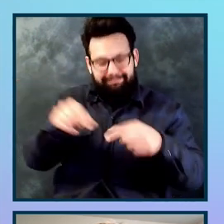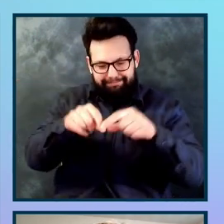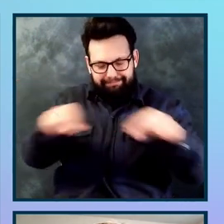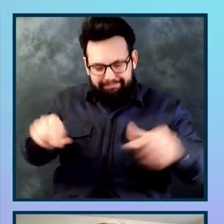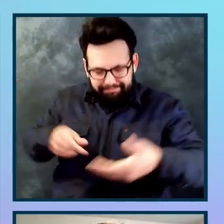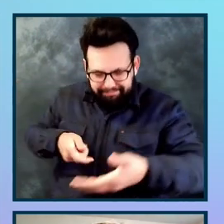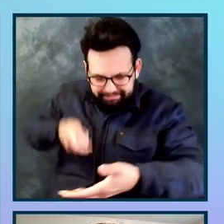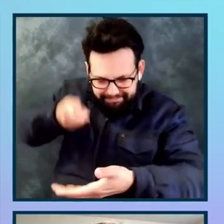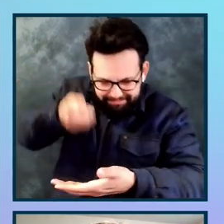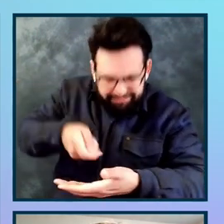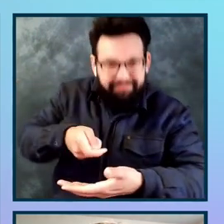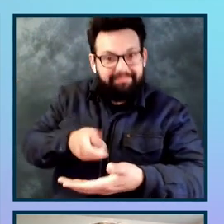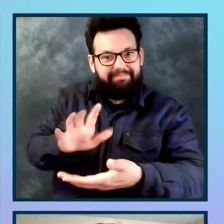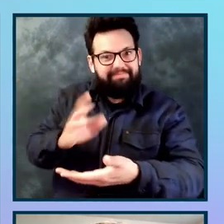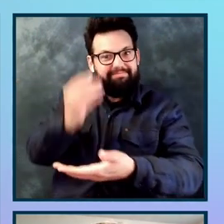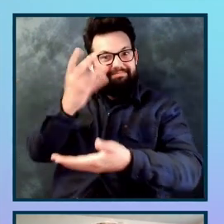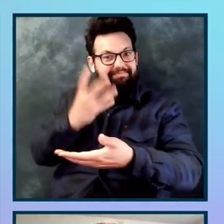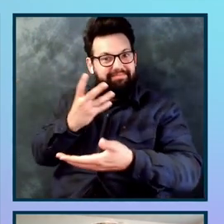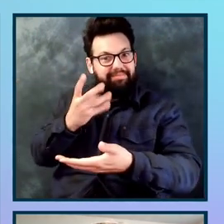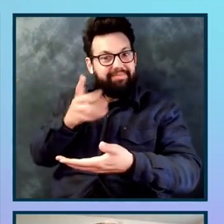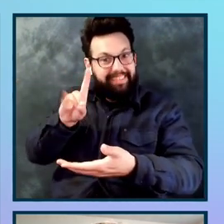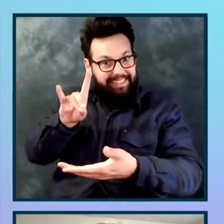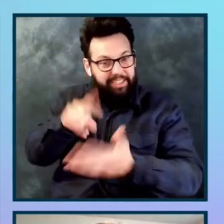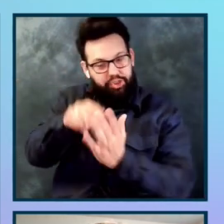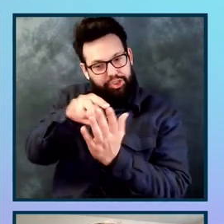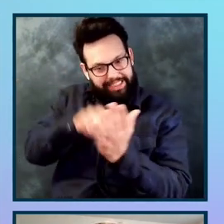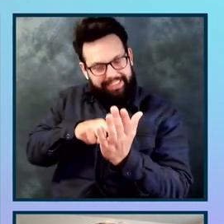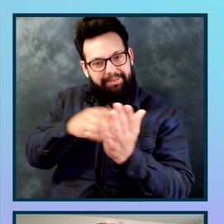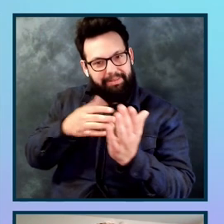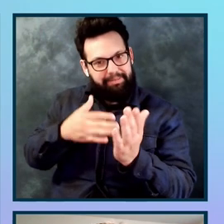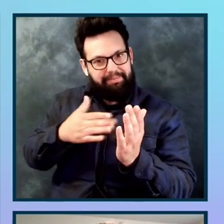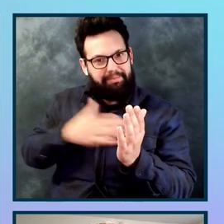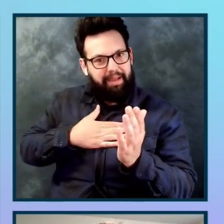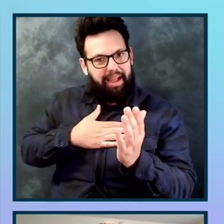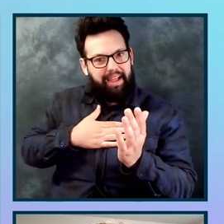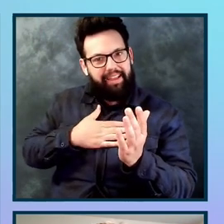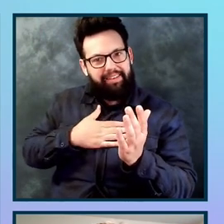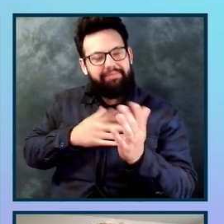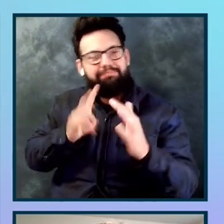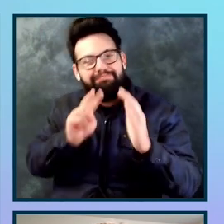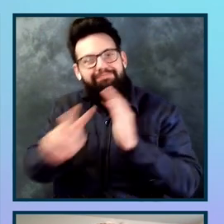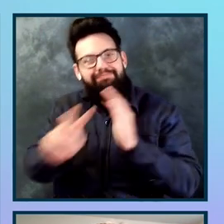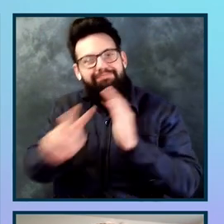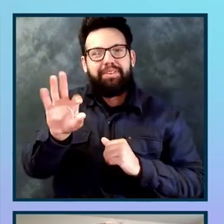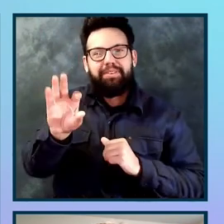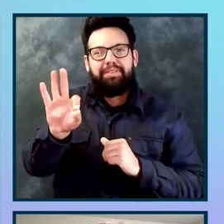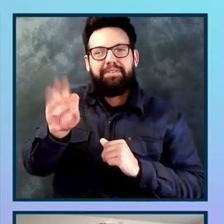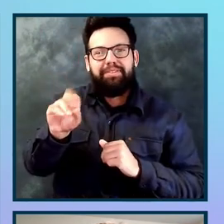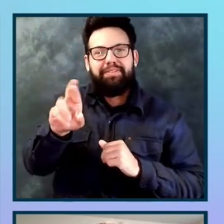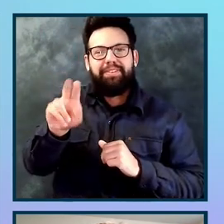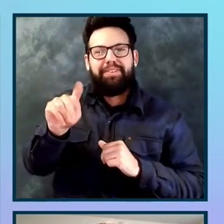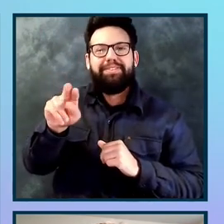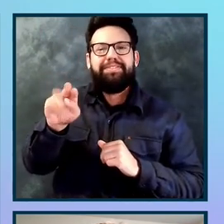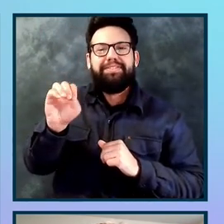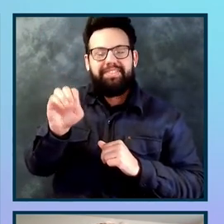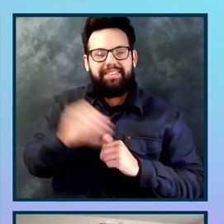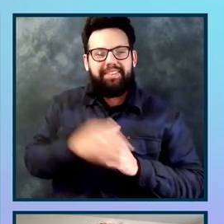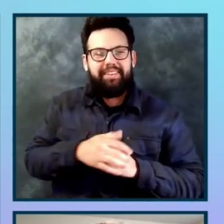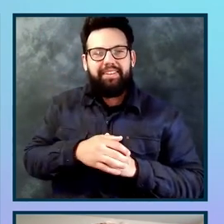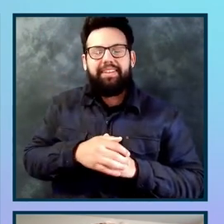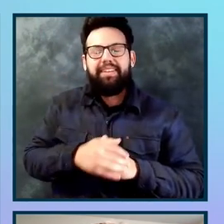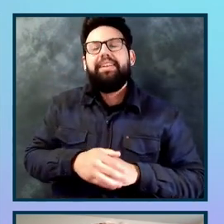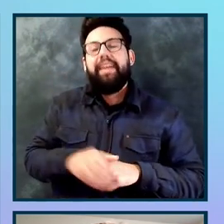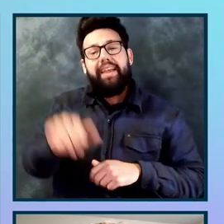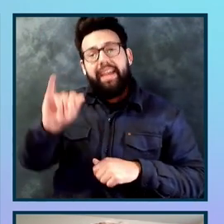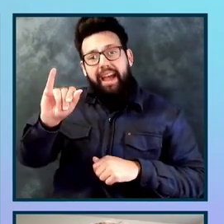priorities. The point, though, is that using AI, we do have greater accessibility. AI can be used to